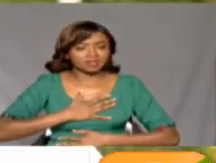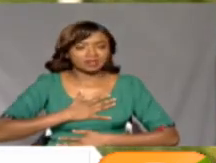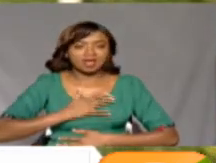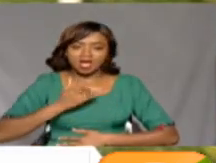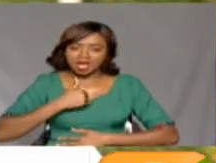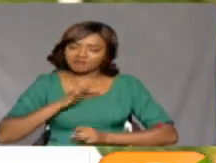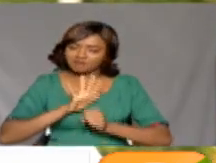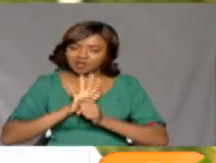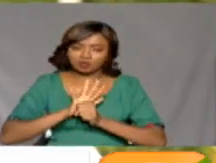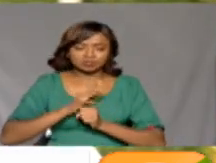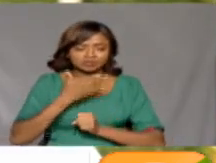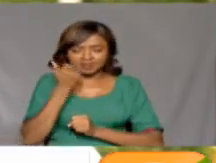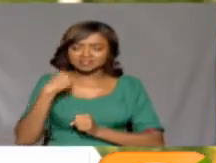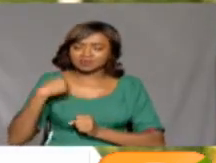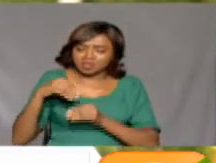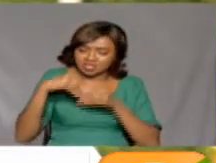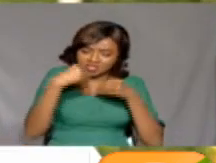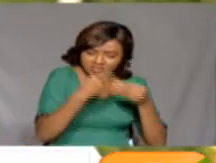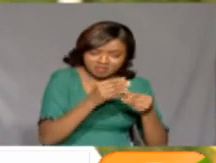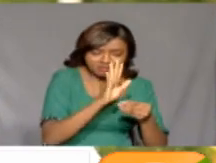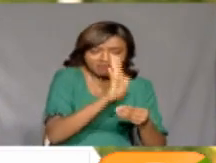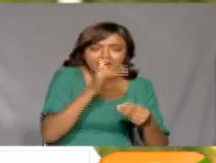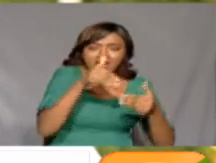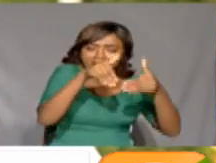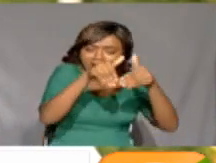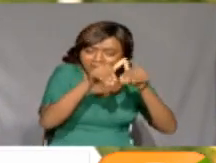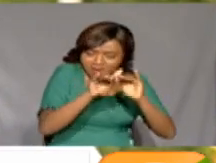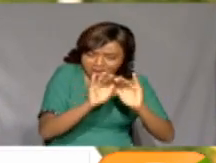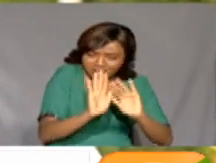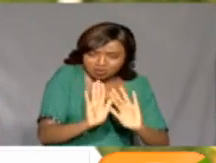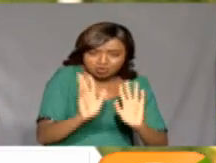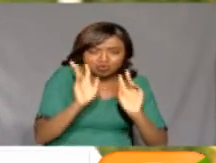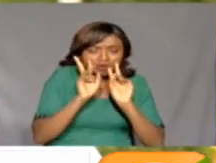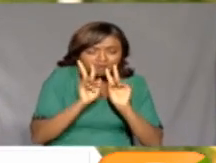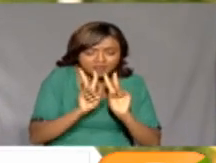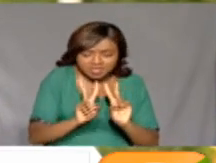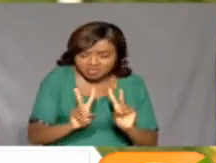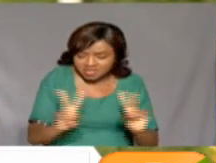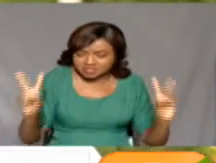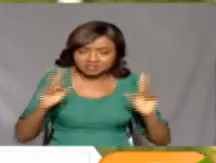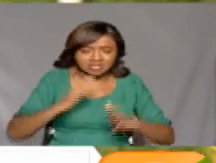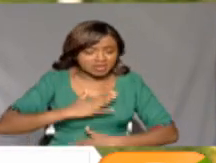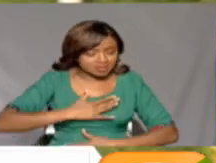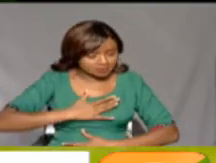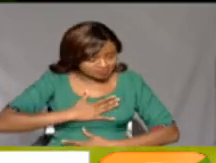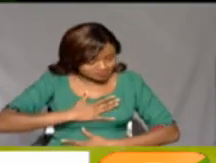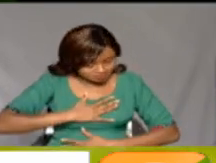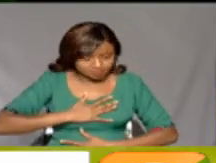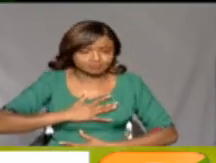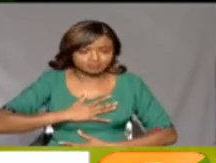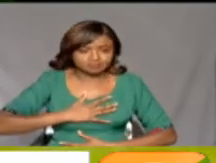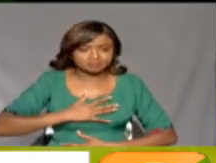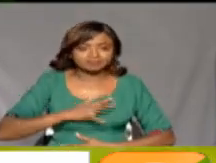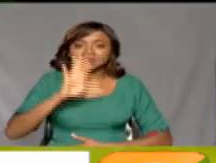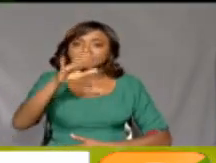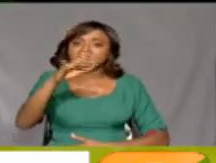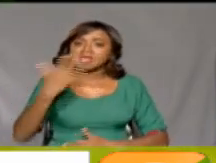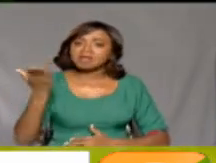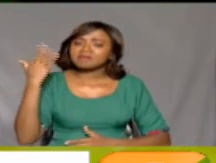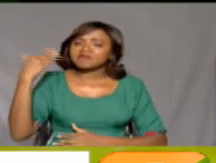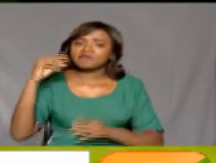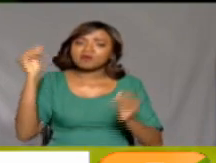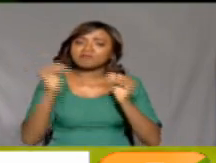Mzee to be given a send-off devoid of politics. When was the last time you saw